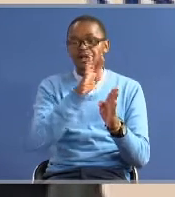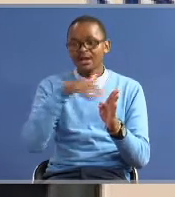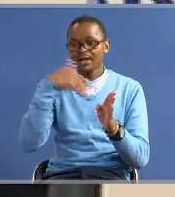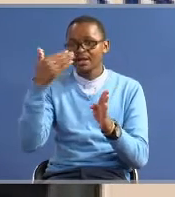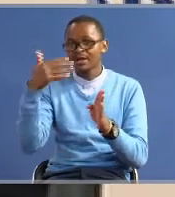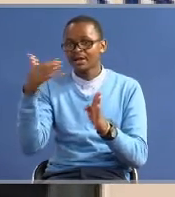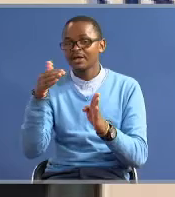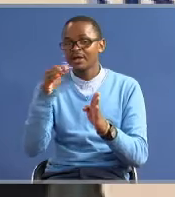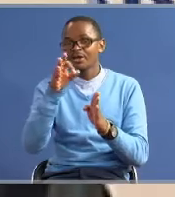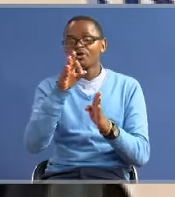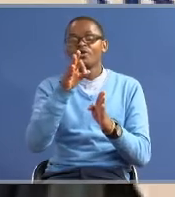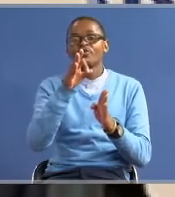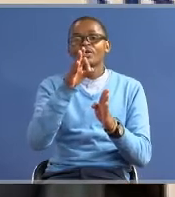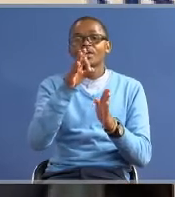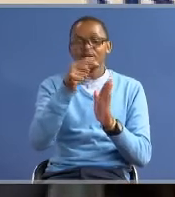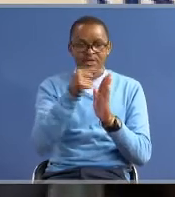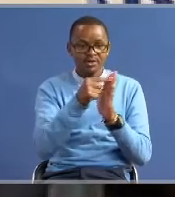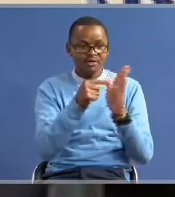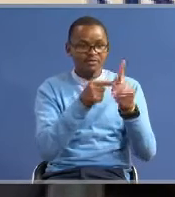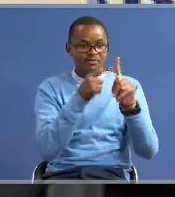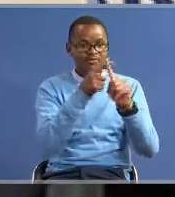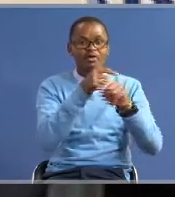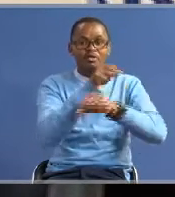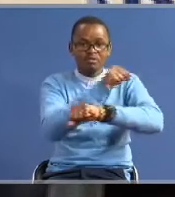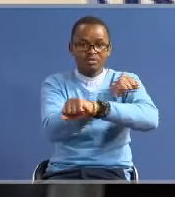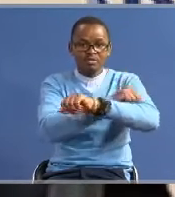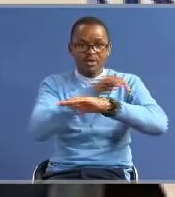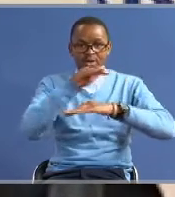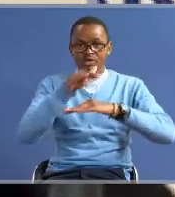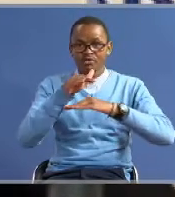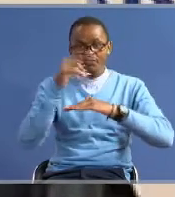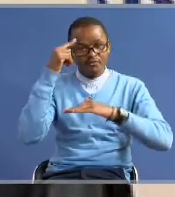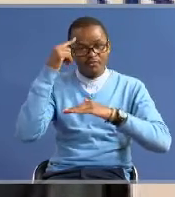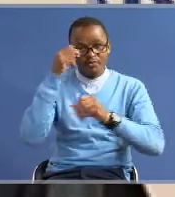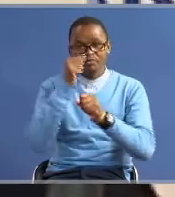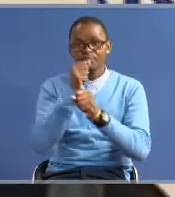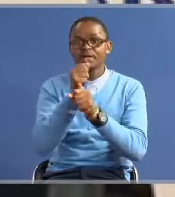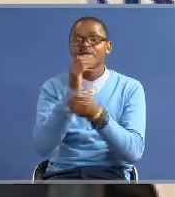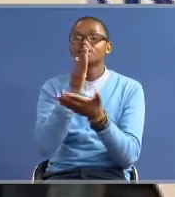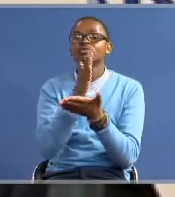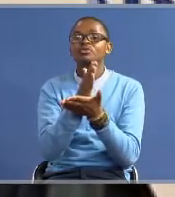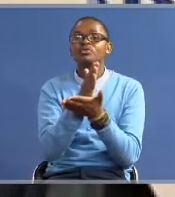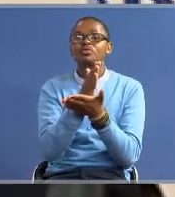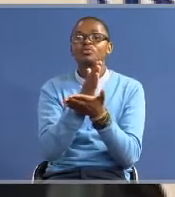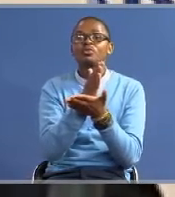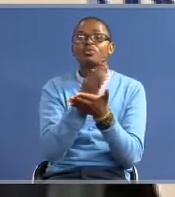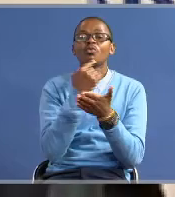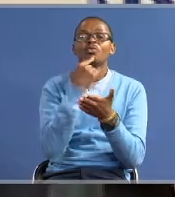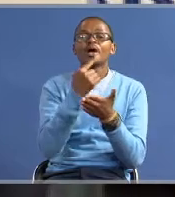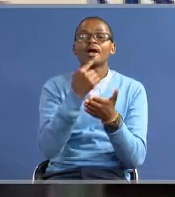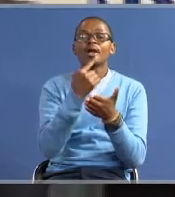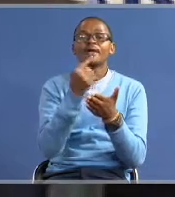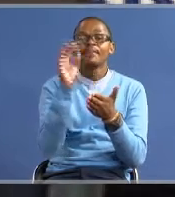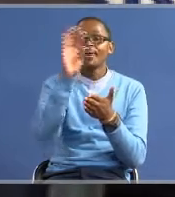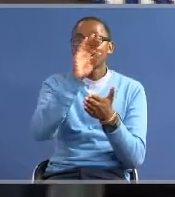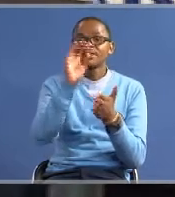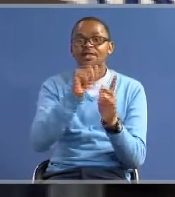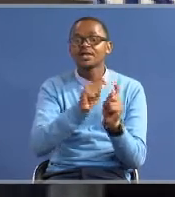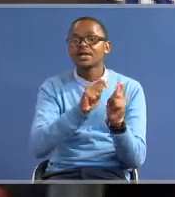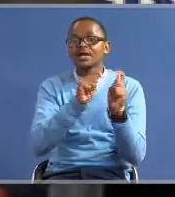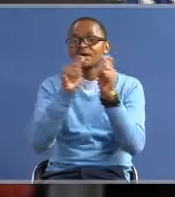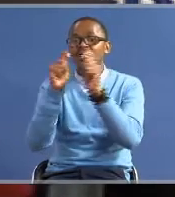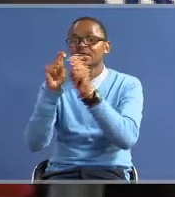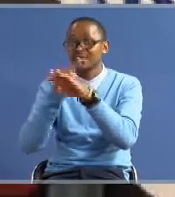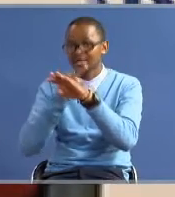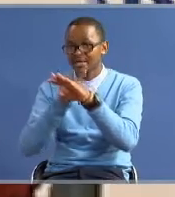the status of reporting from schools in order to ensure 100% transition.